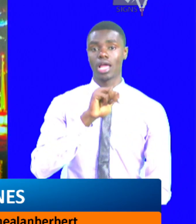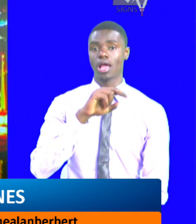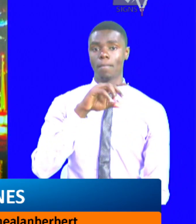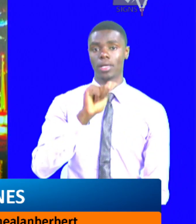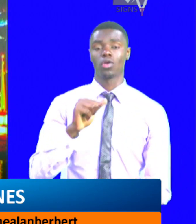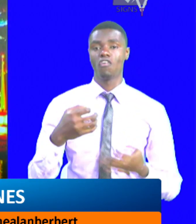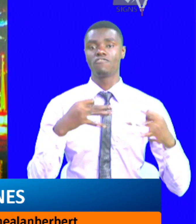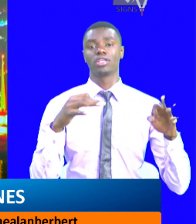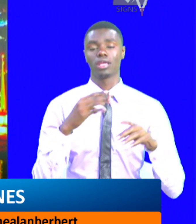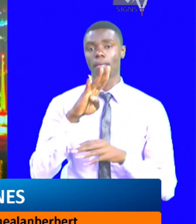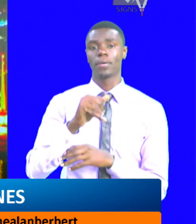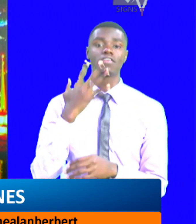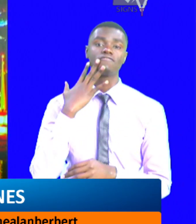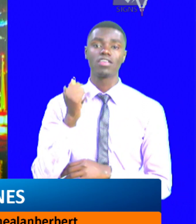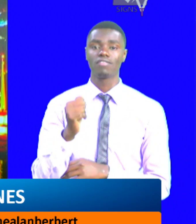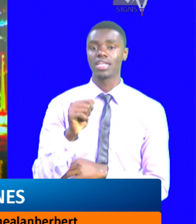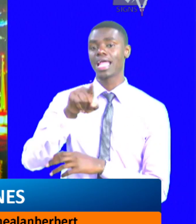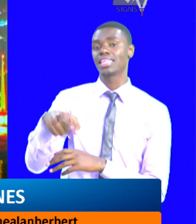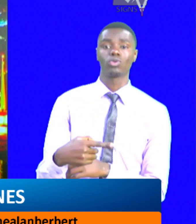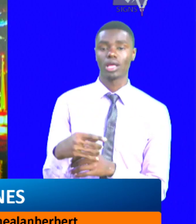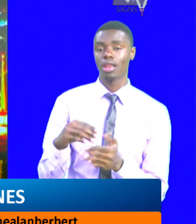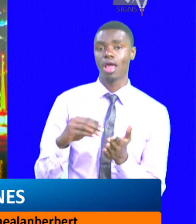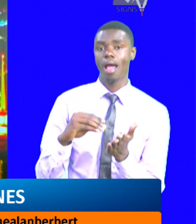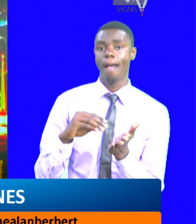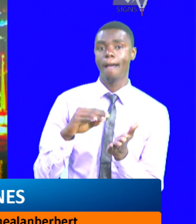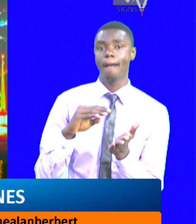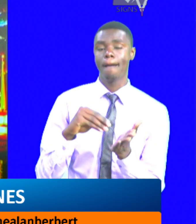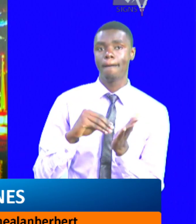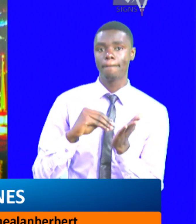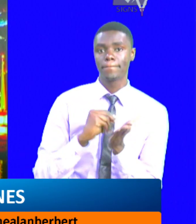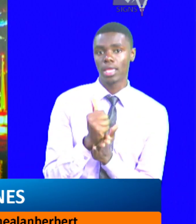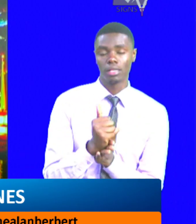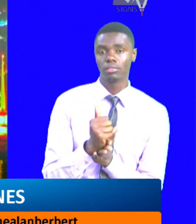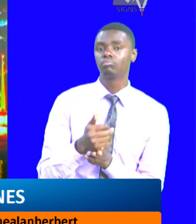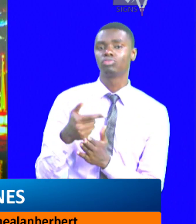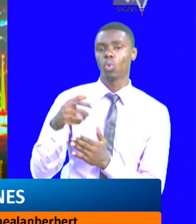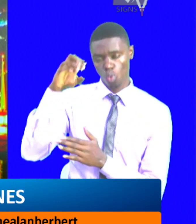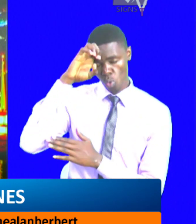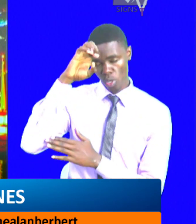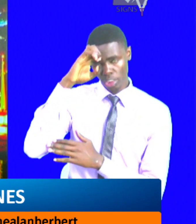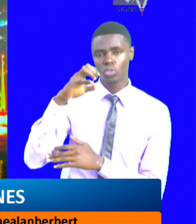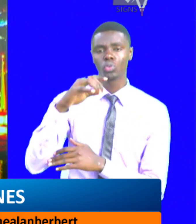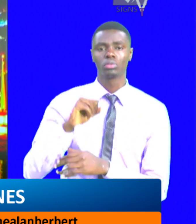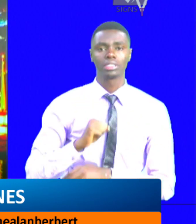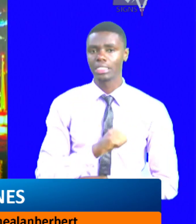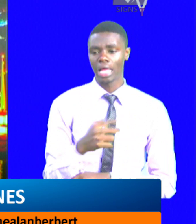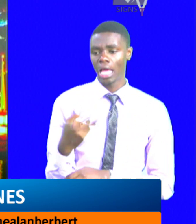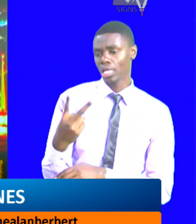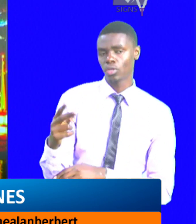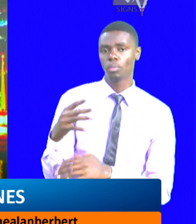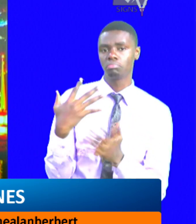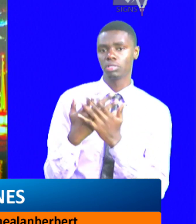Kenyan shillings 500,000 cash bail. Zingishu Senator Jackson Mandago and two of his co-accused persons in